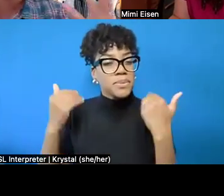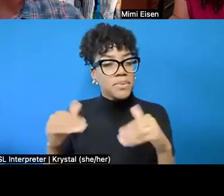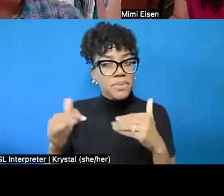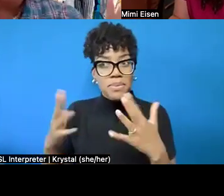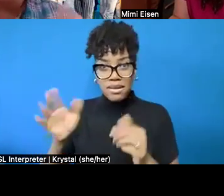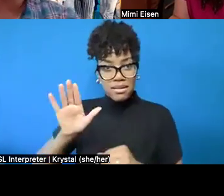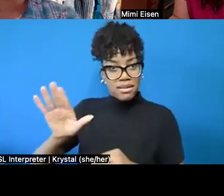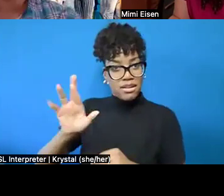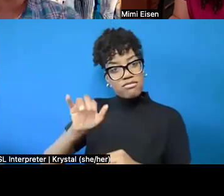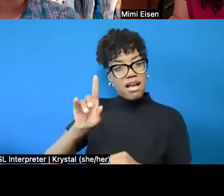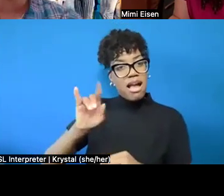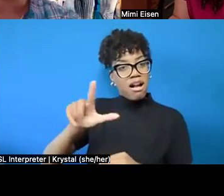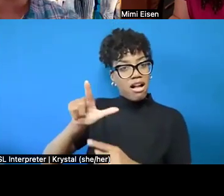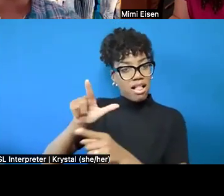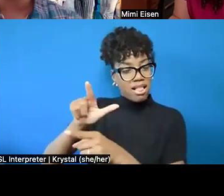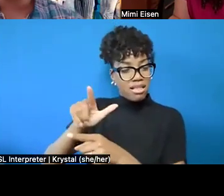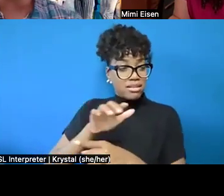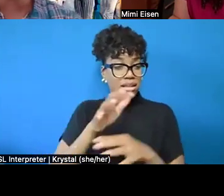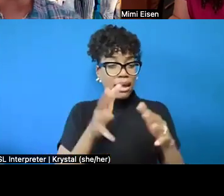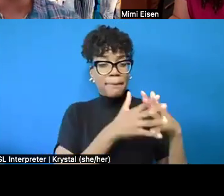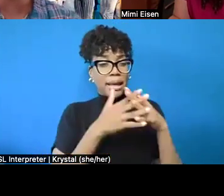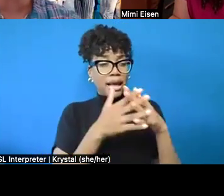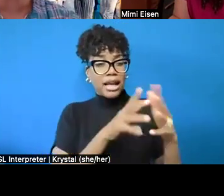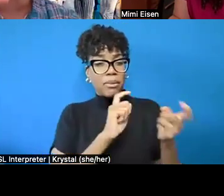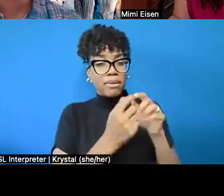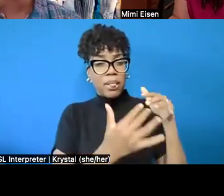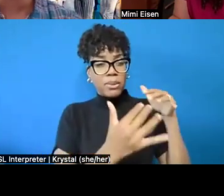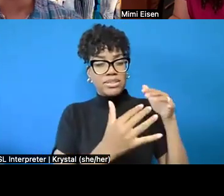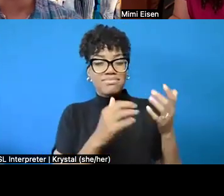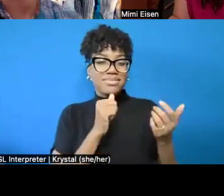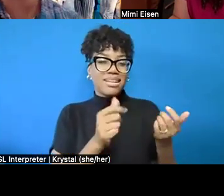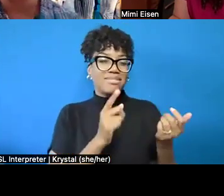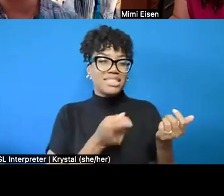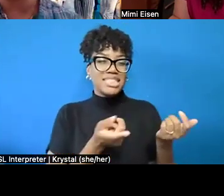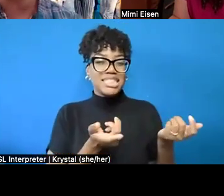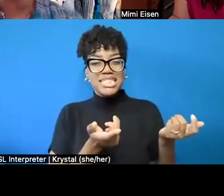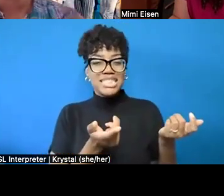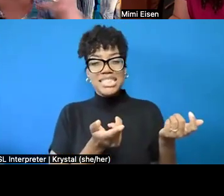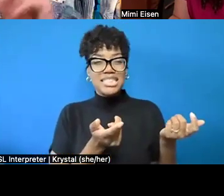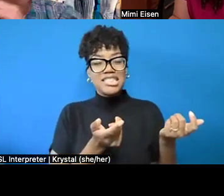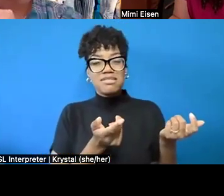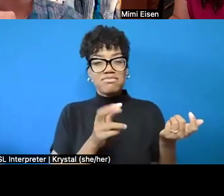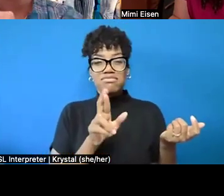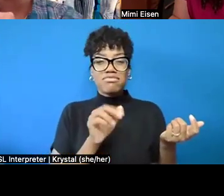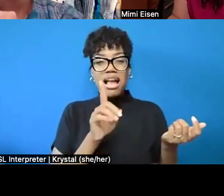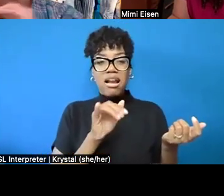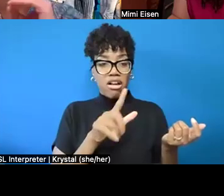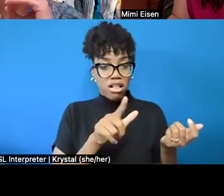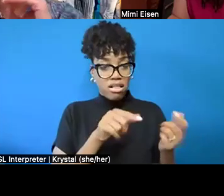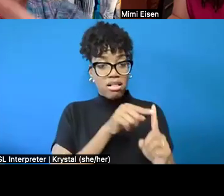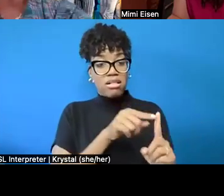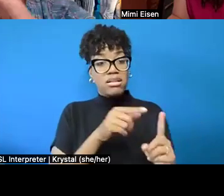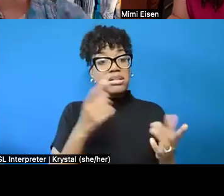as far as we could, right? And why were those compromises necessary? The system that was created here,